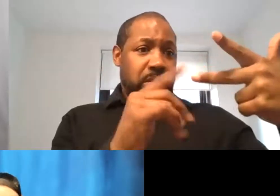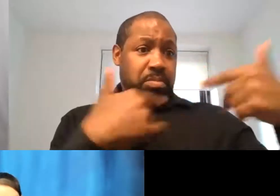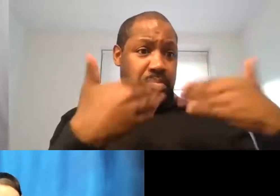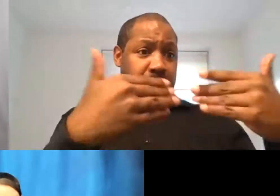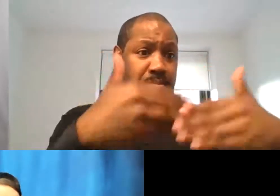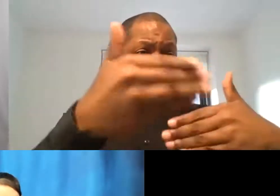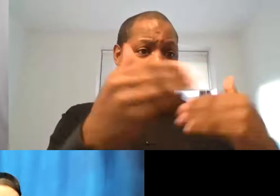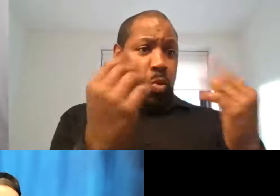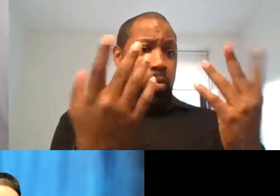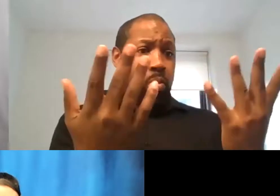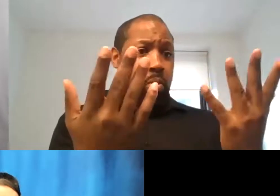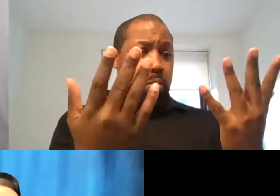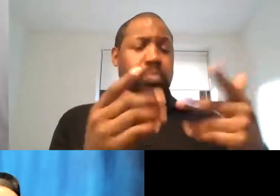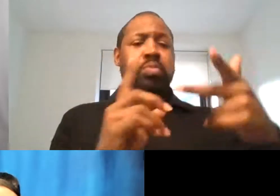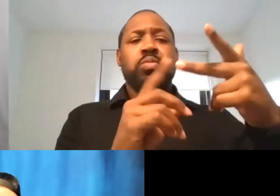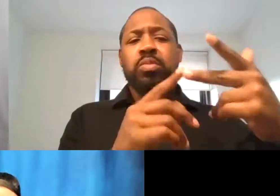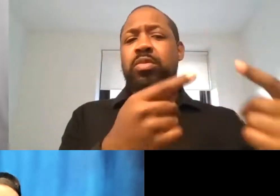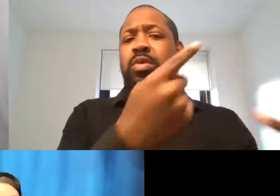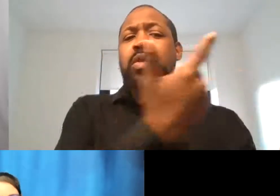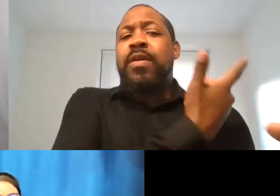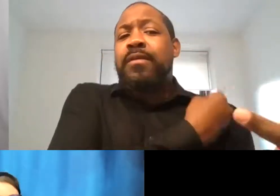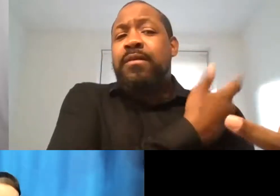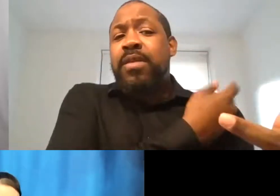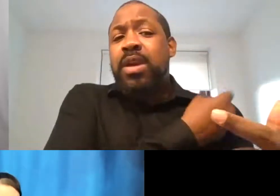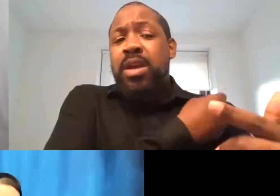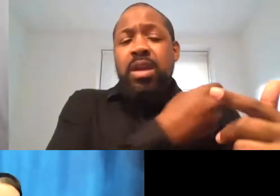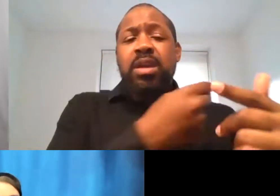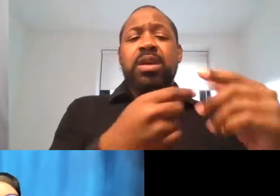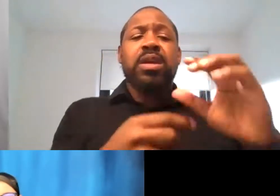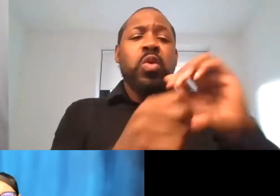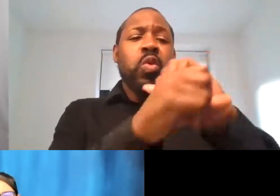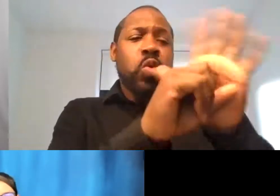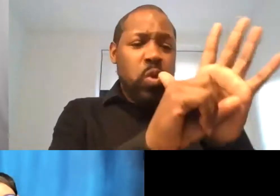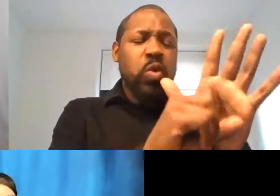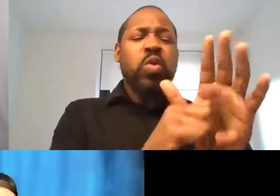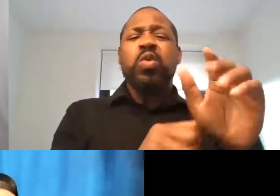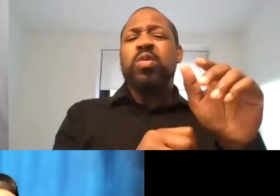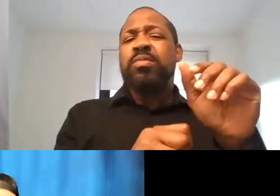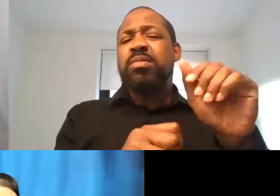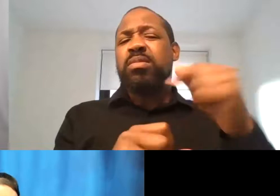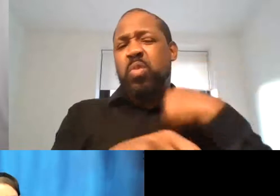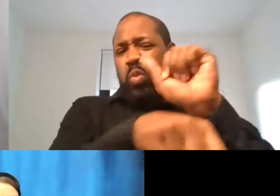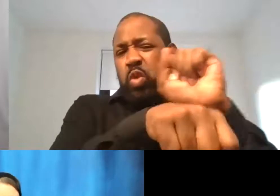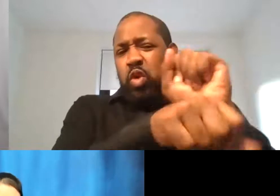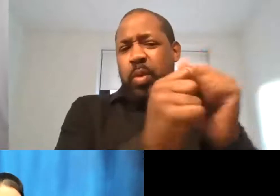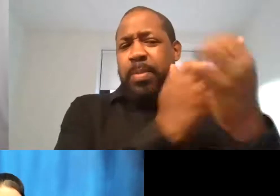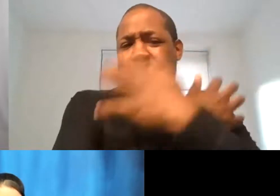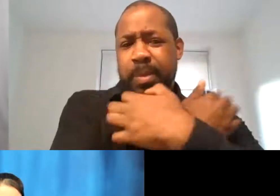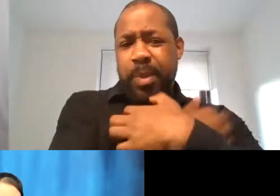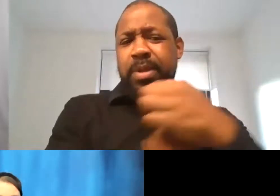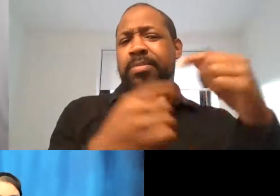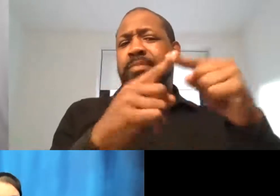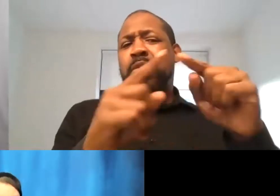Okay, so we're moving on to the 3rd. Sure, go ahead. All right. So vaccination and